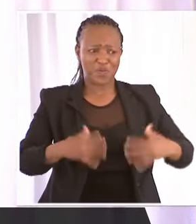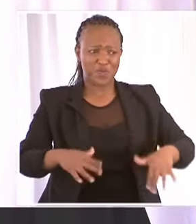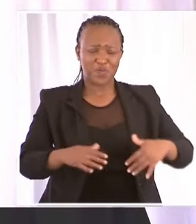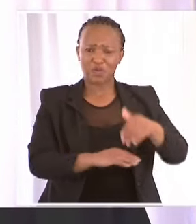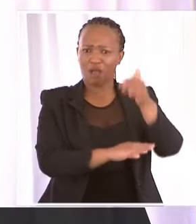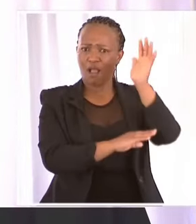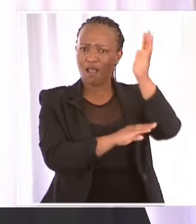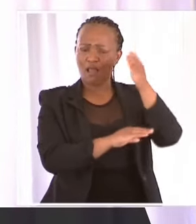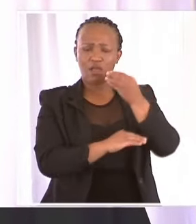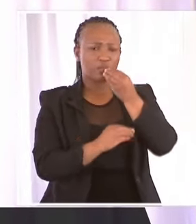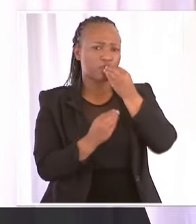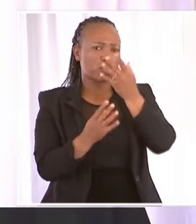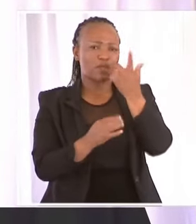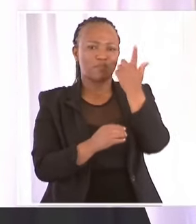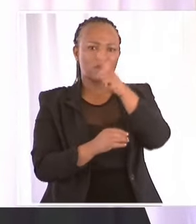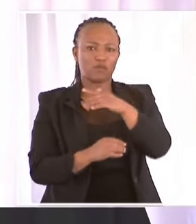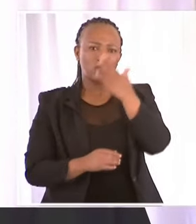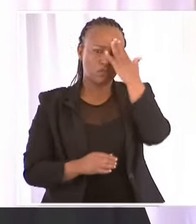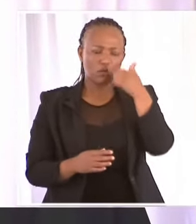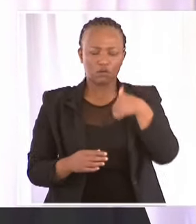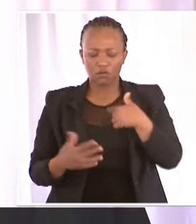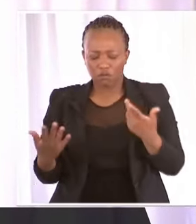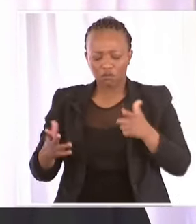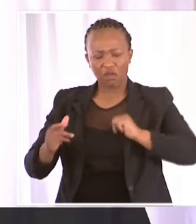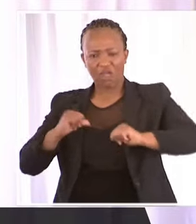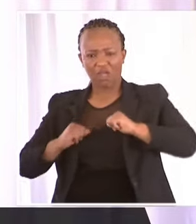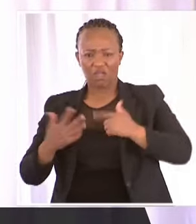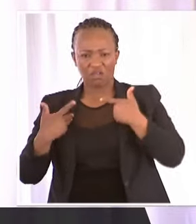And he said, "You know me, I'm an actor."